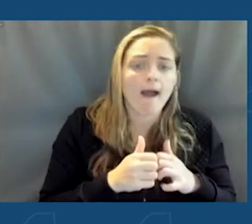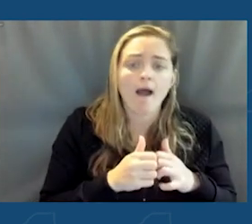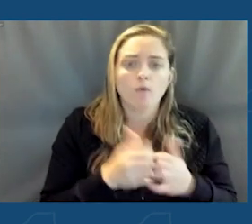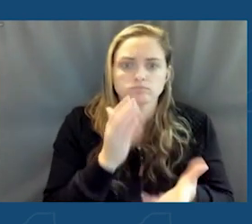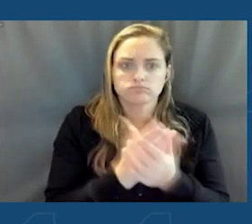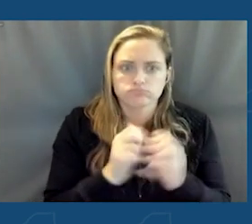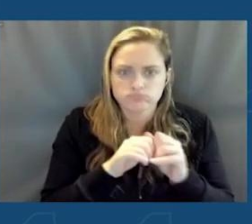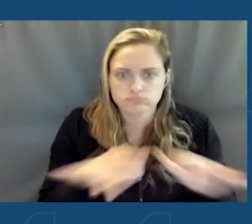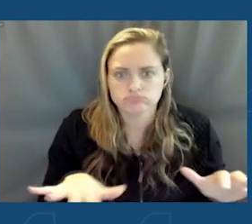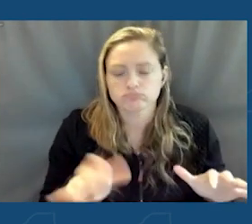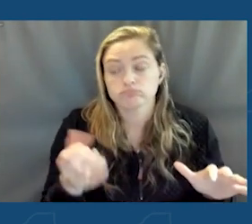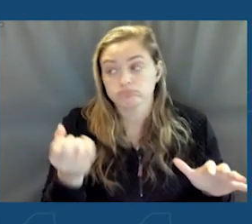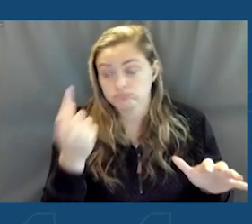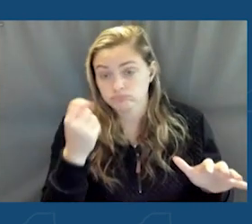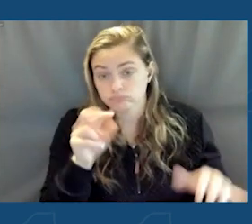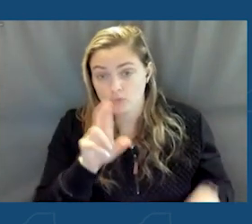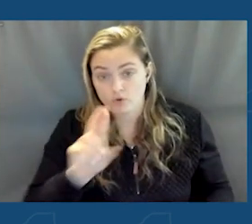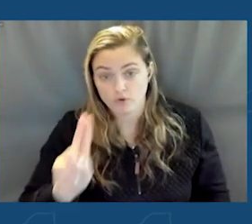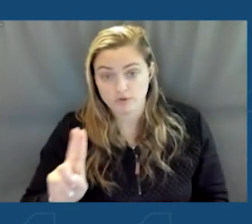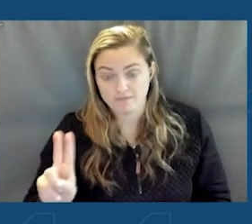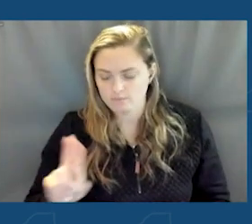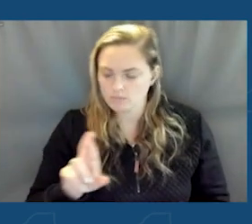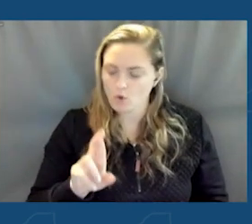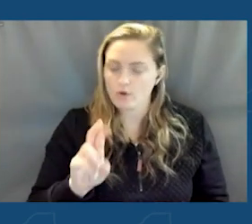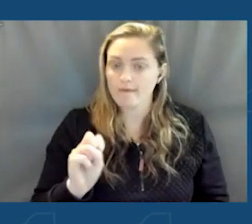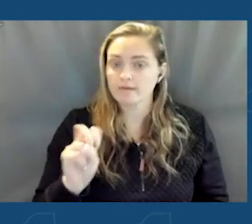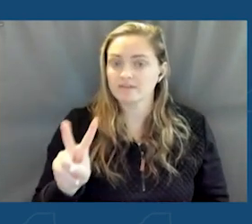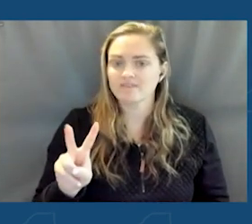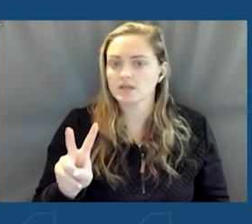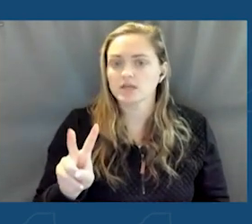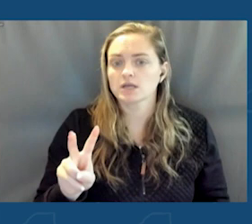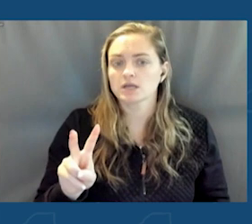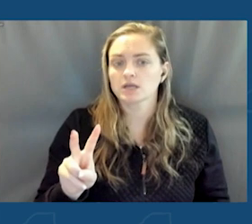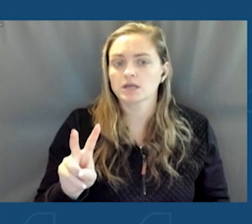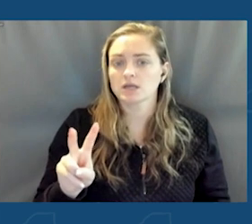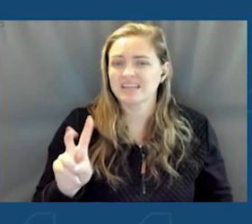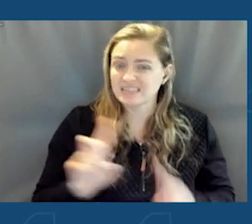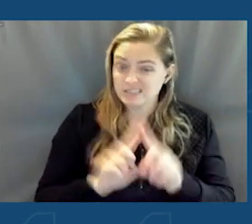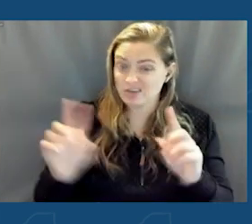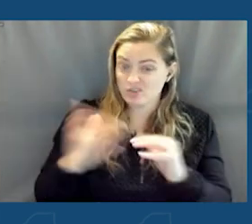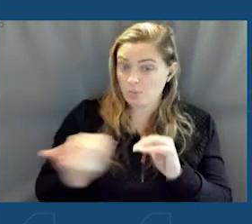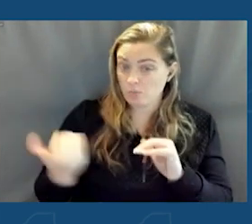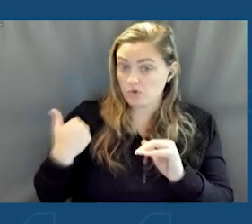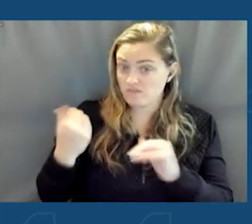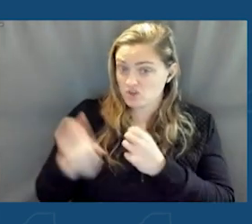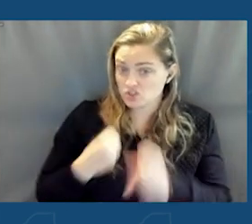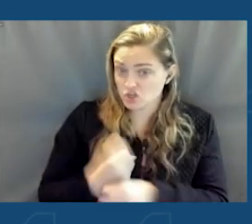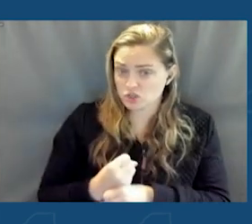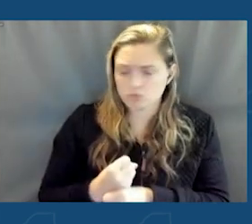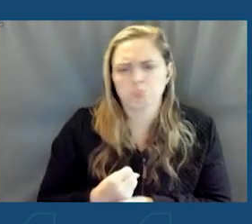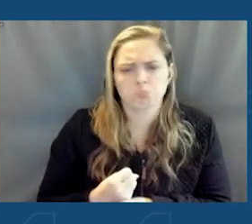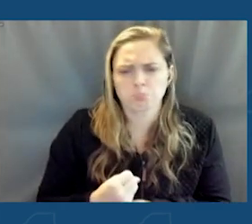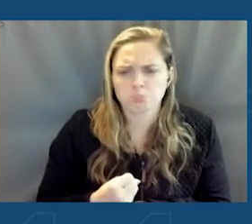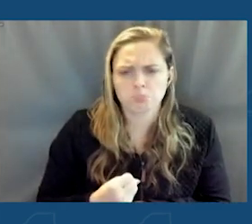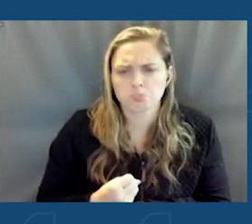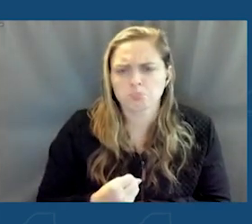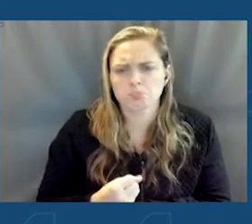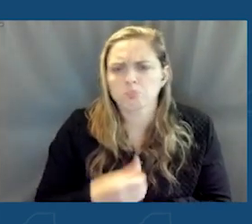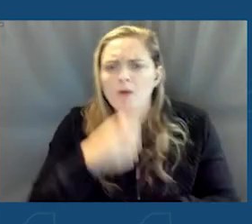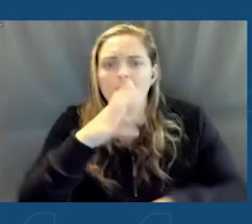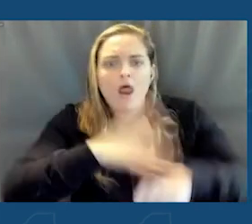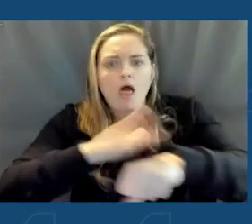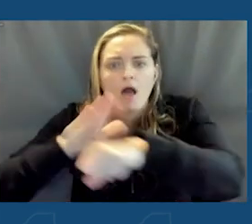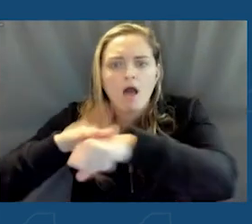Right now, the spread of RSV in New York State is no different than previous years. So I'm really not being an alarmist. I'm just trying to be proactive